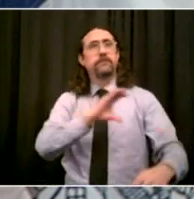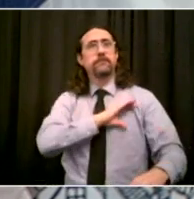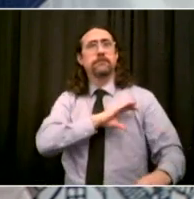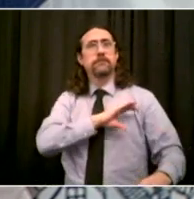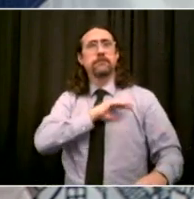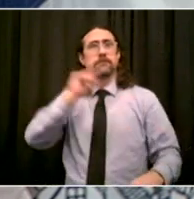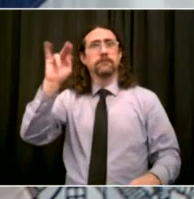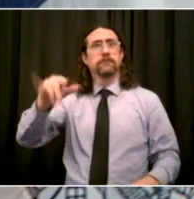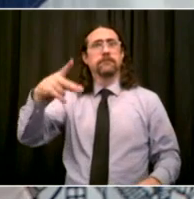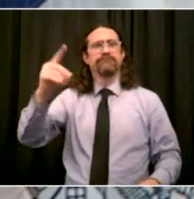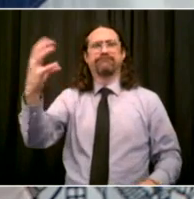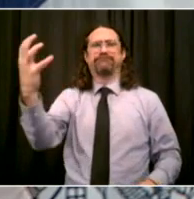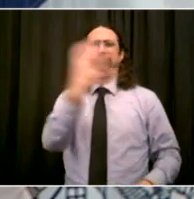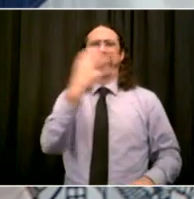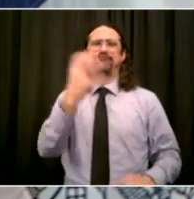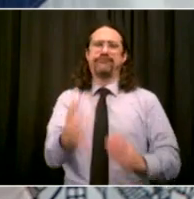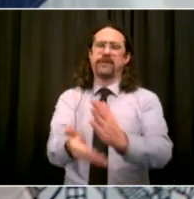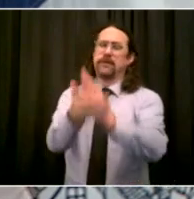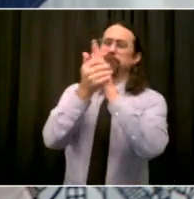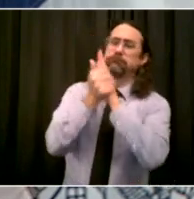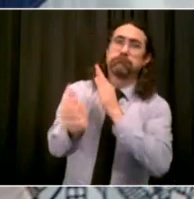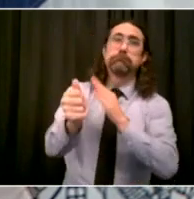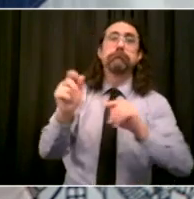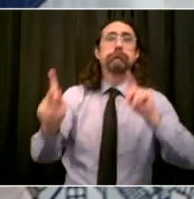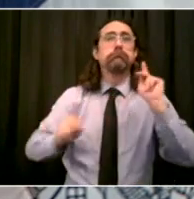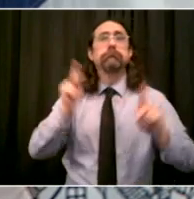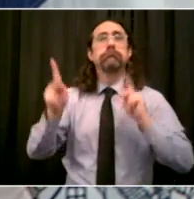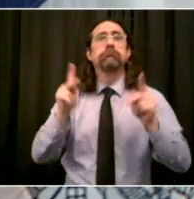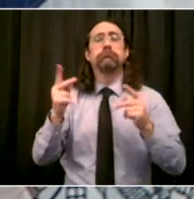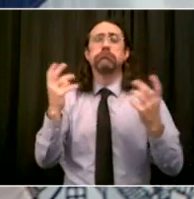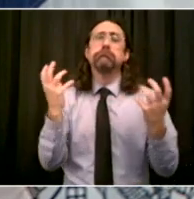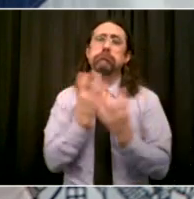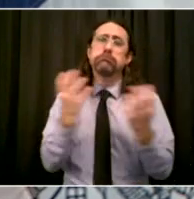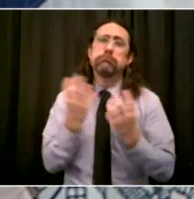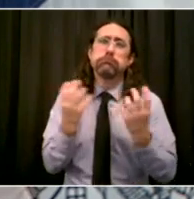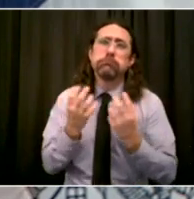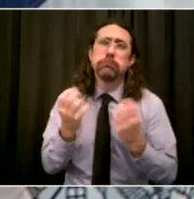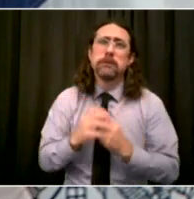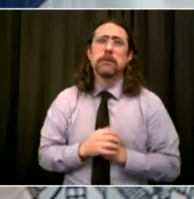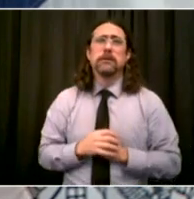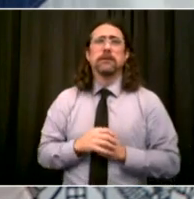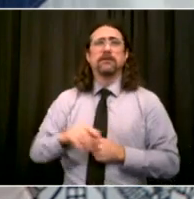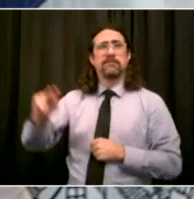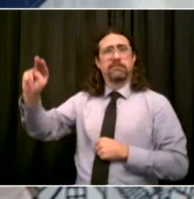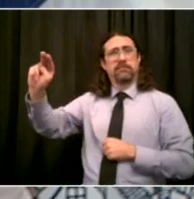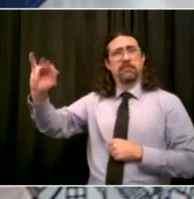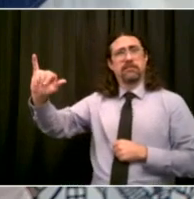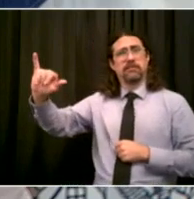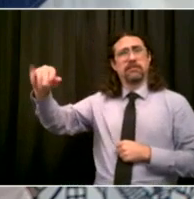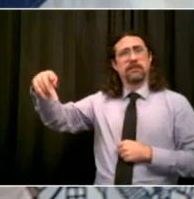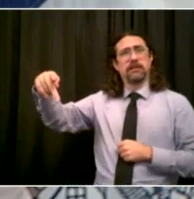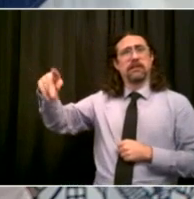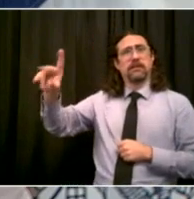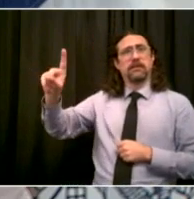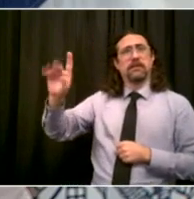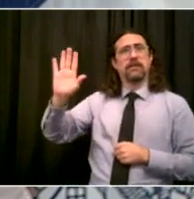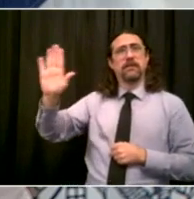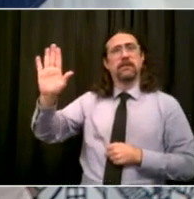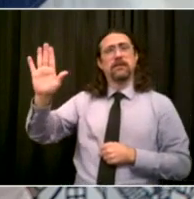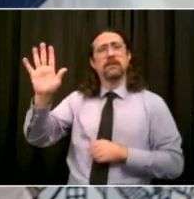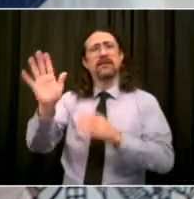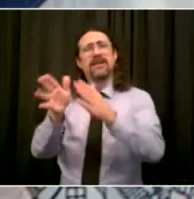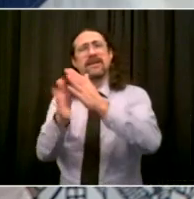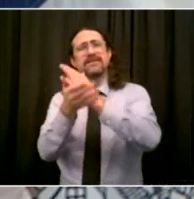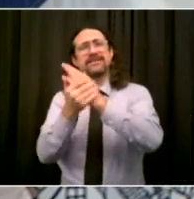extraordinary wellspring of talent in the NYPD. Throughout my administration, I have been elevating leaders